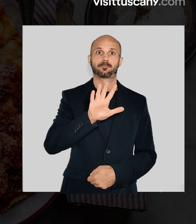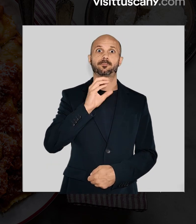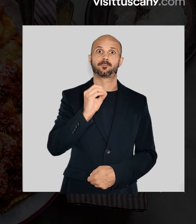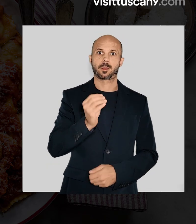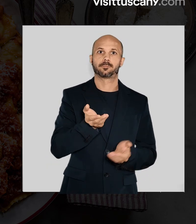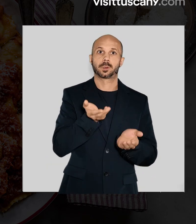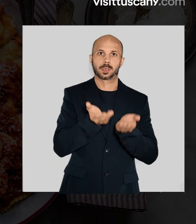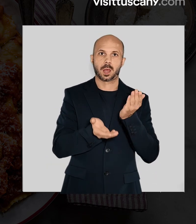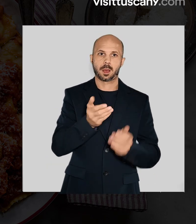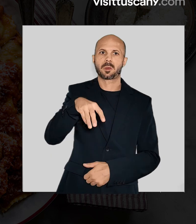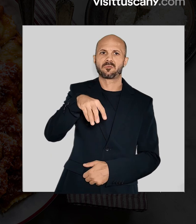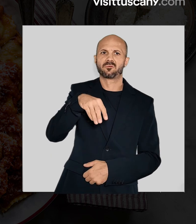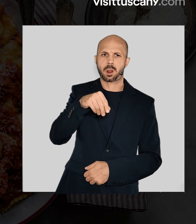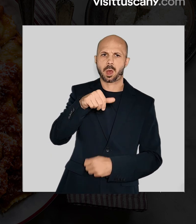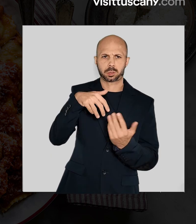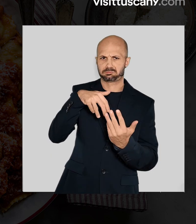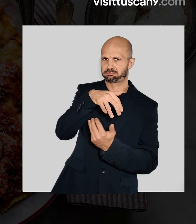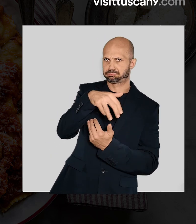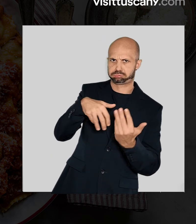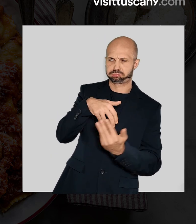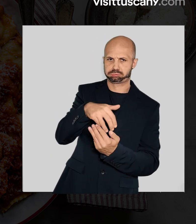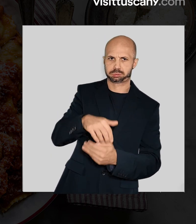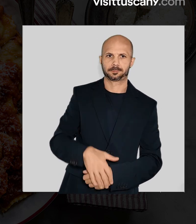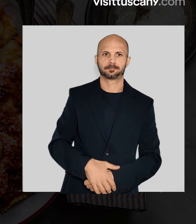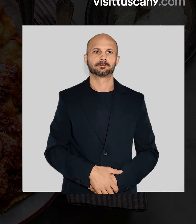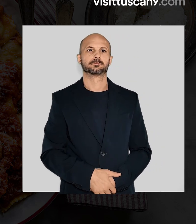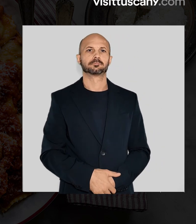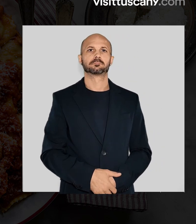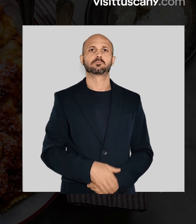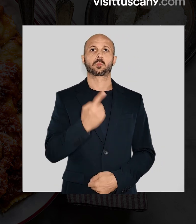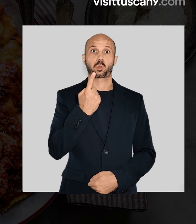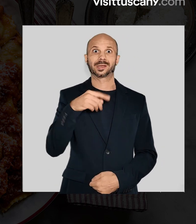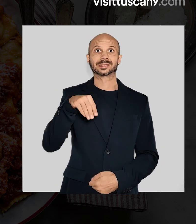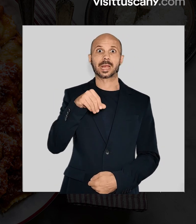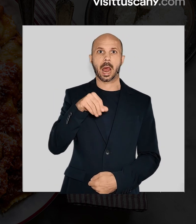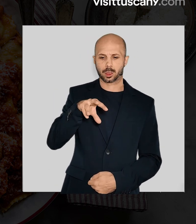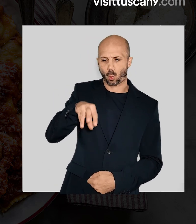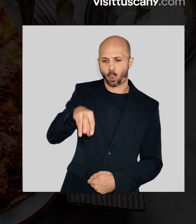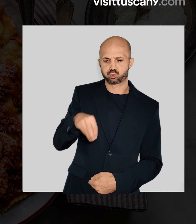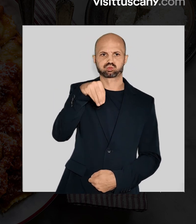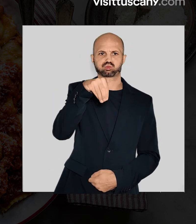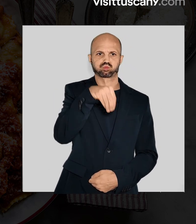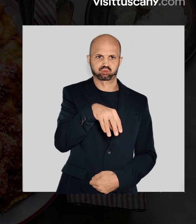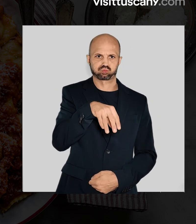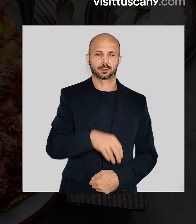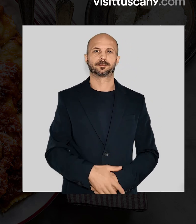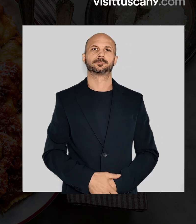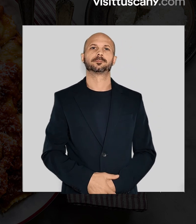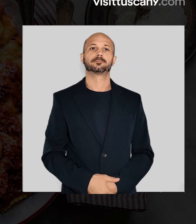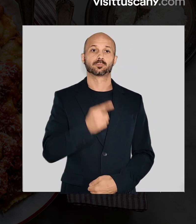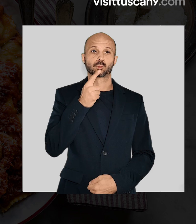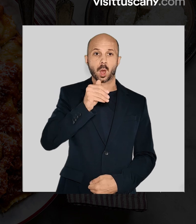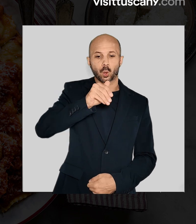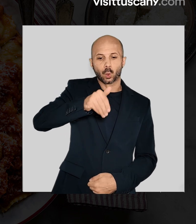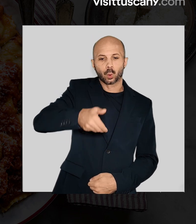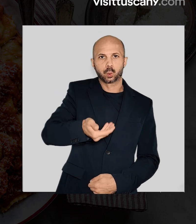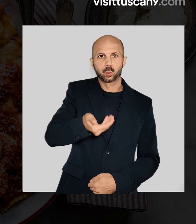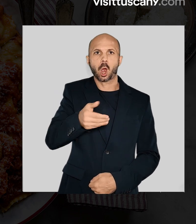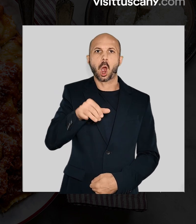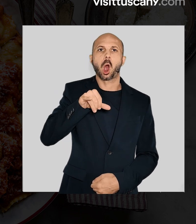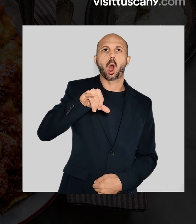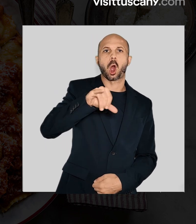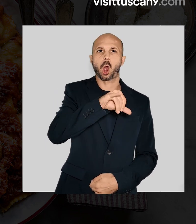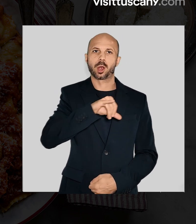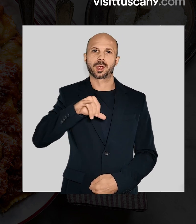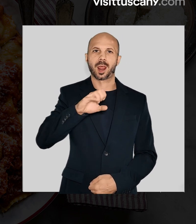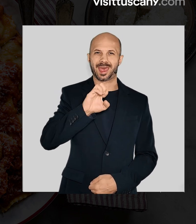Tortelli di patate. Ingredients. For the fresh pasta, 3 eggs, 150 grams